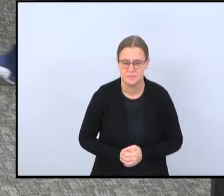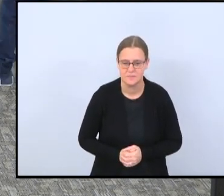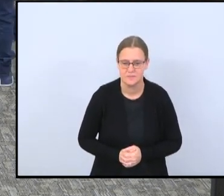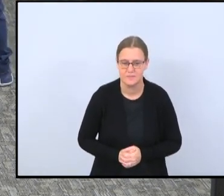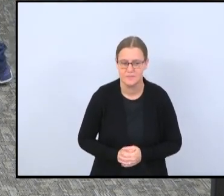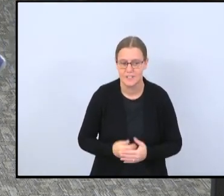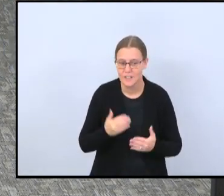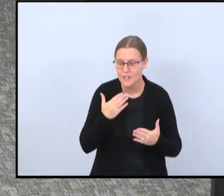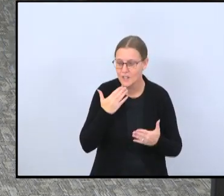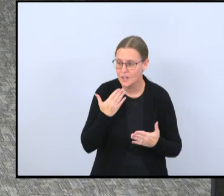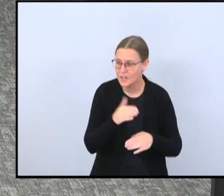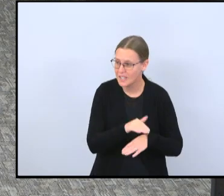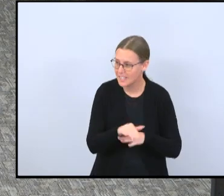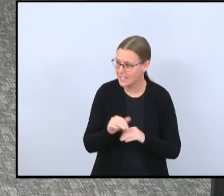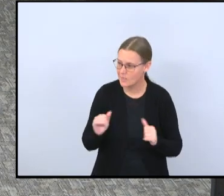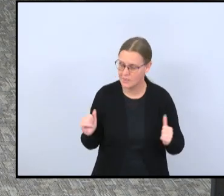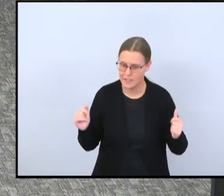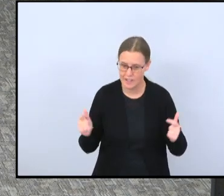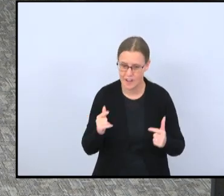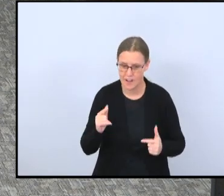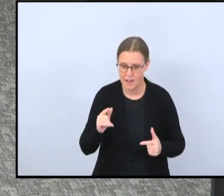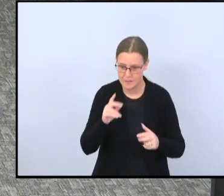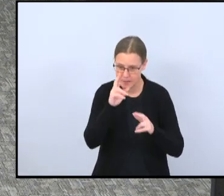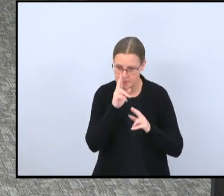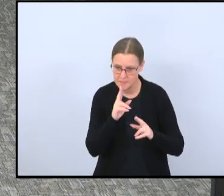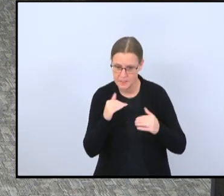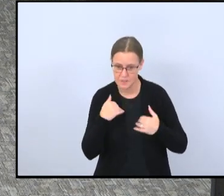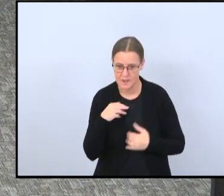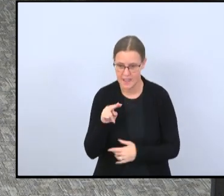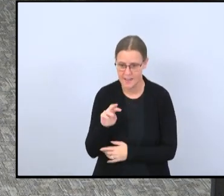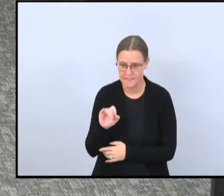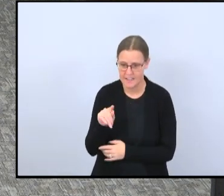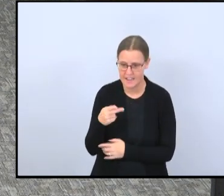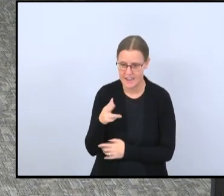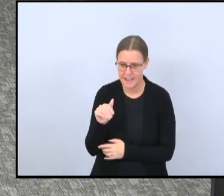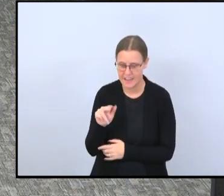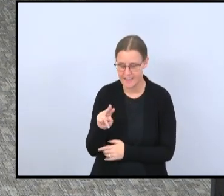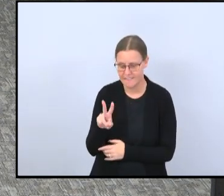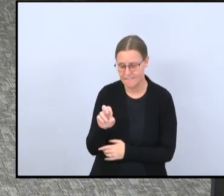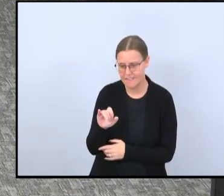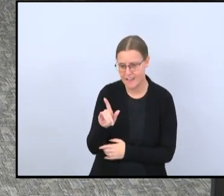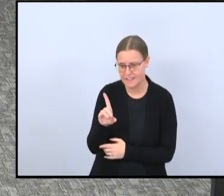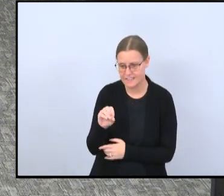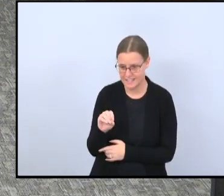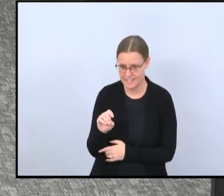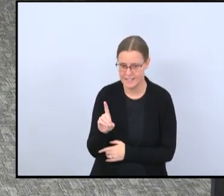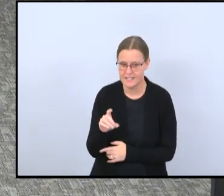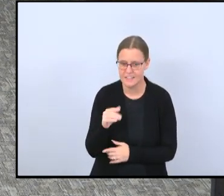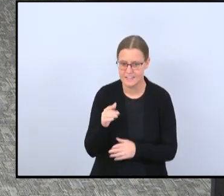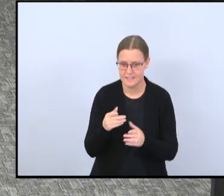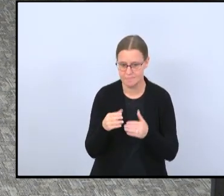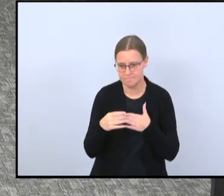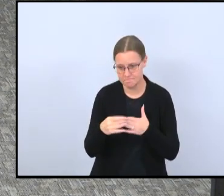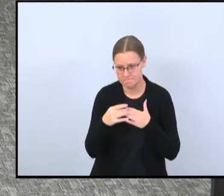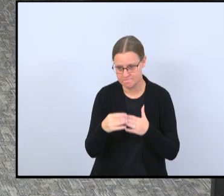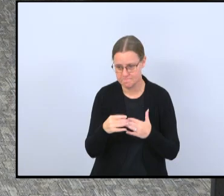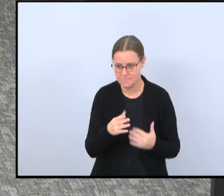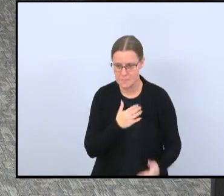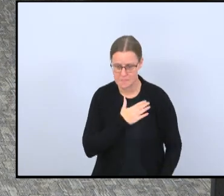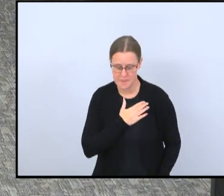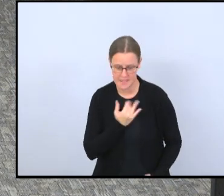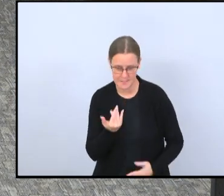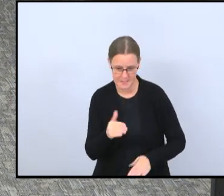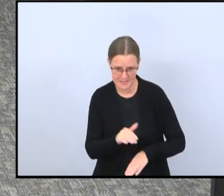Good evening, trustees. We're honored tonight to have Nathan Valdez from Crestview Elementary School leading us in the Pledge of Allegiance this